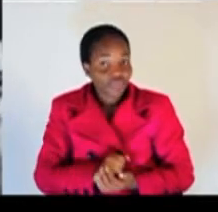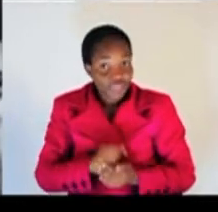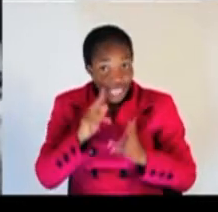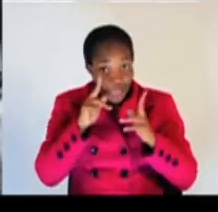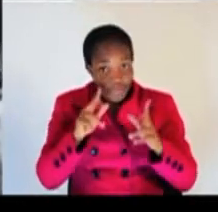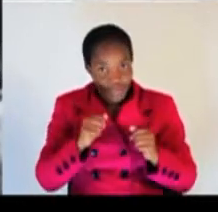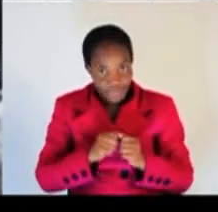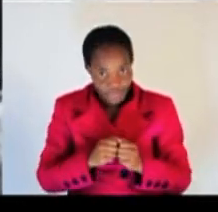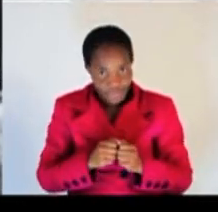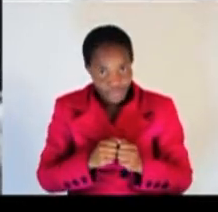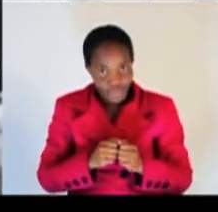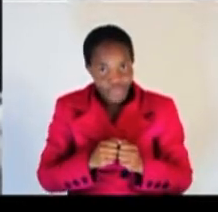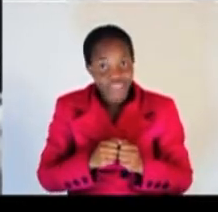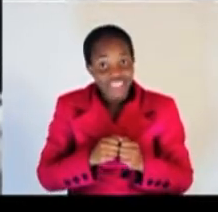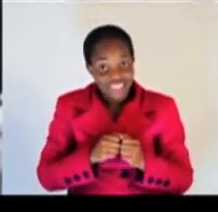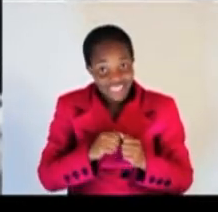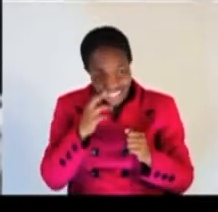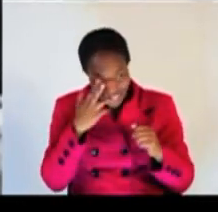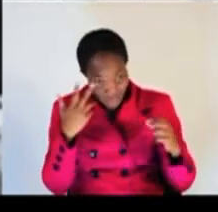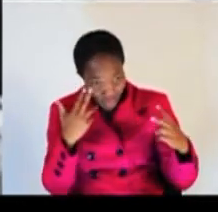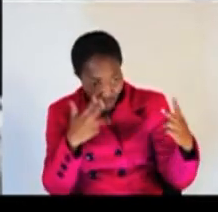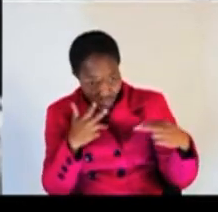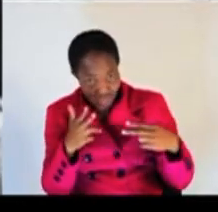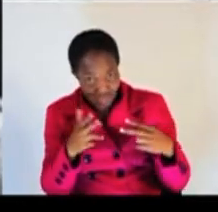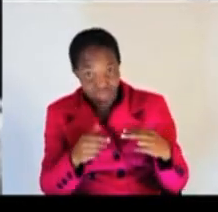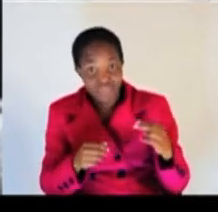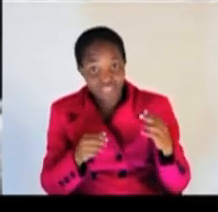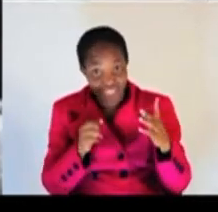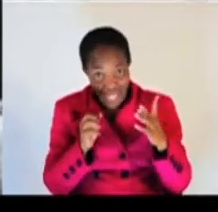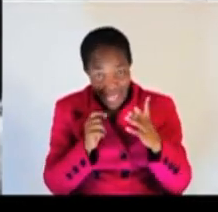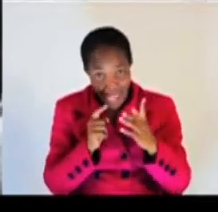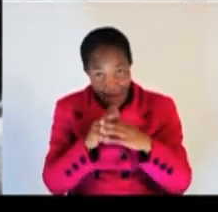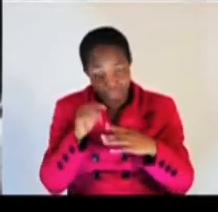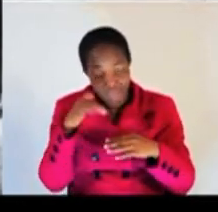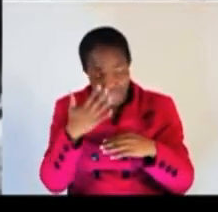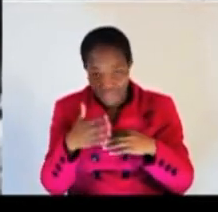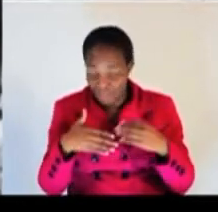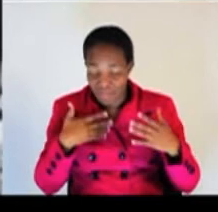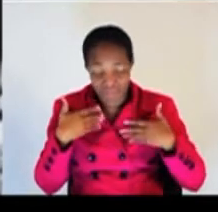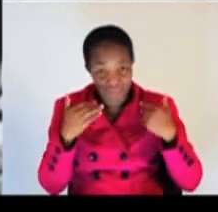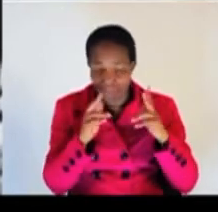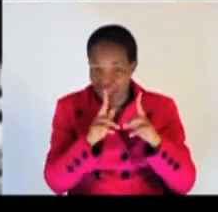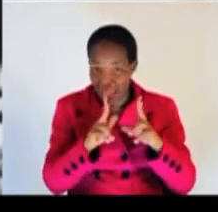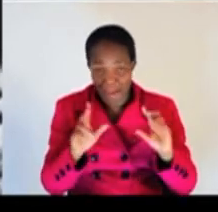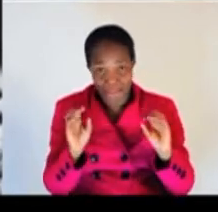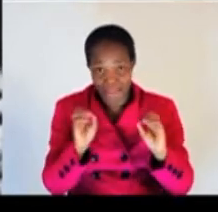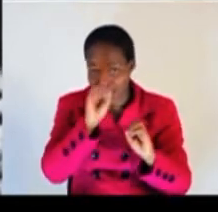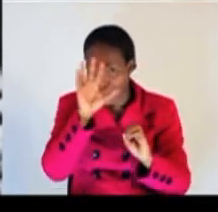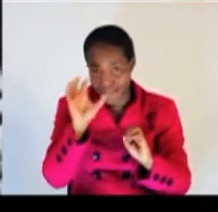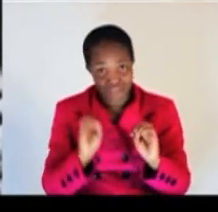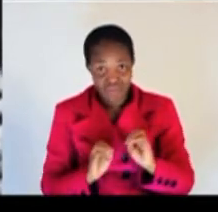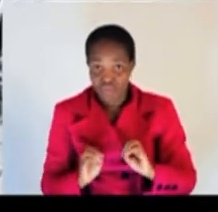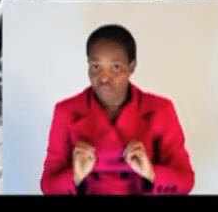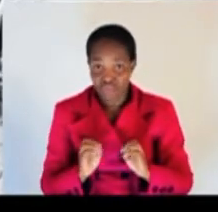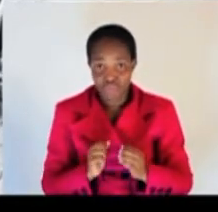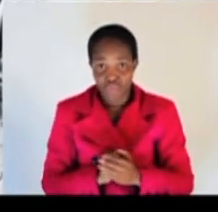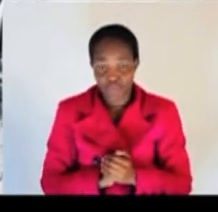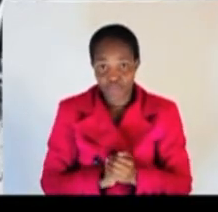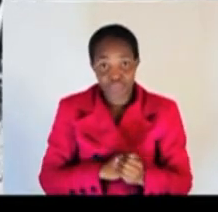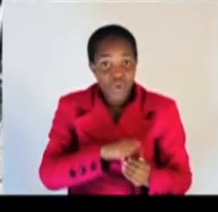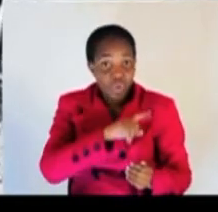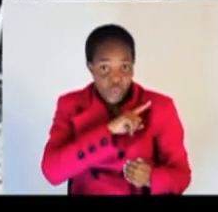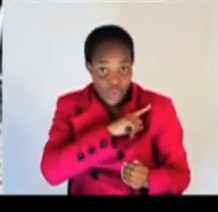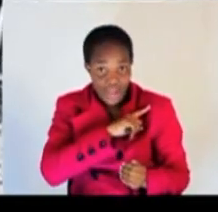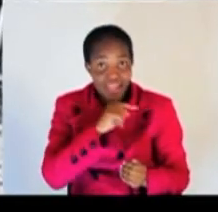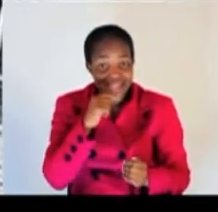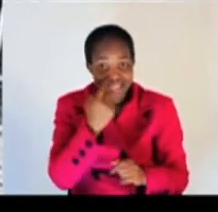Viewers, the Sharpeville killings followed a period of intense unhappiness among South Africa's indigenous people because they